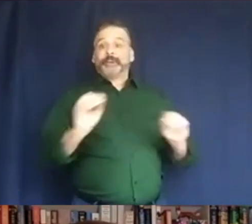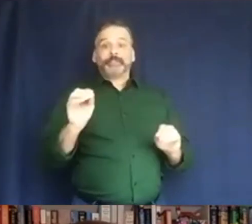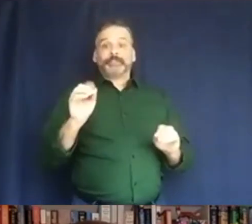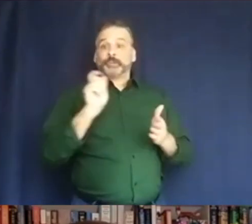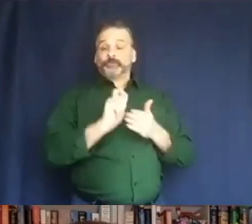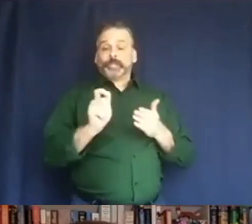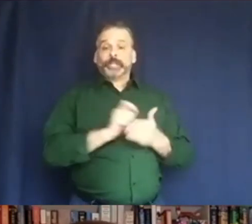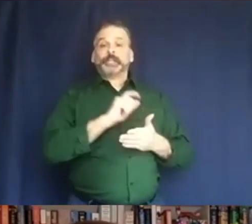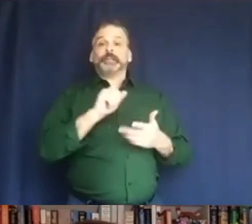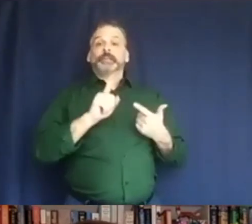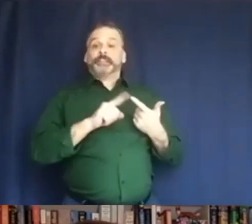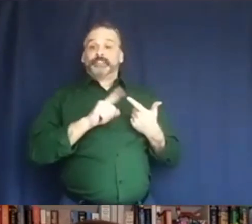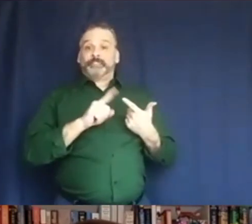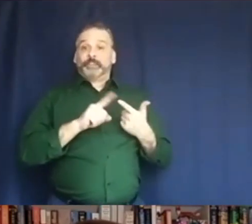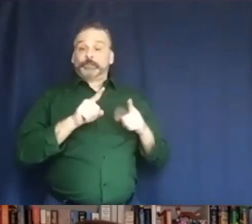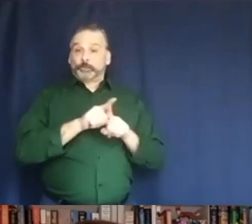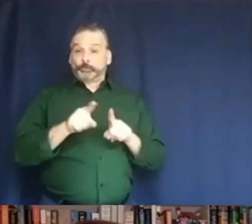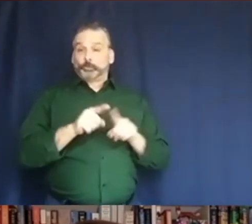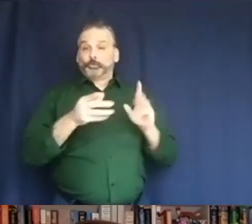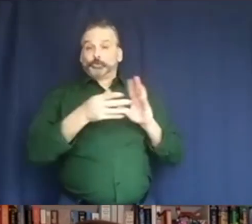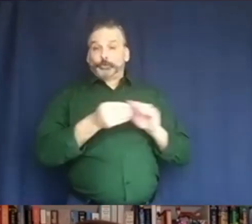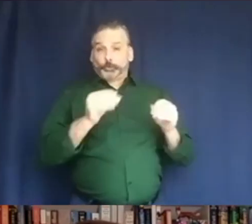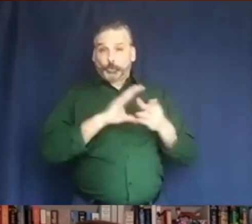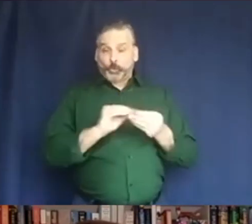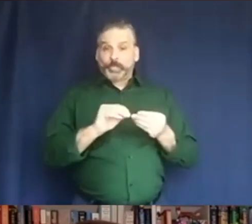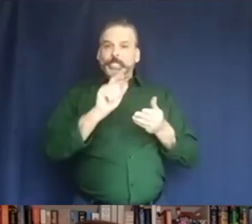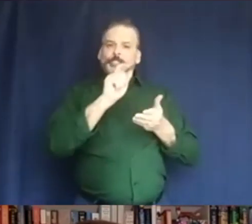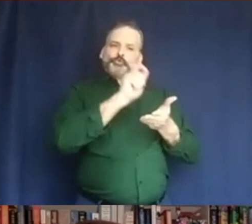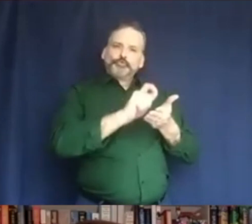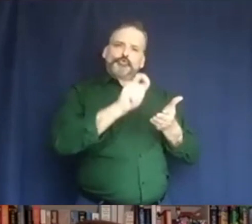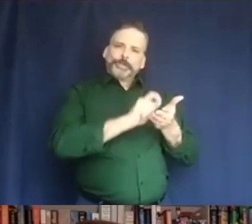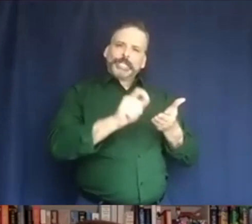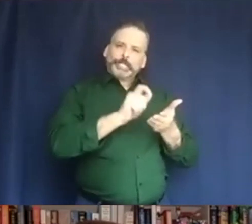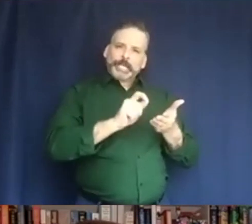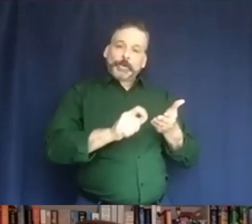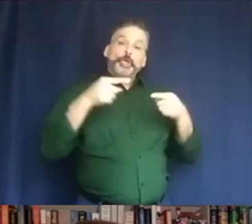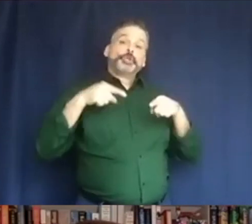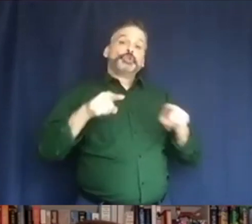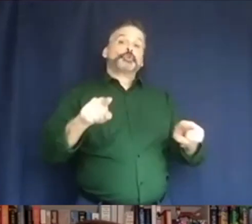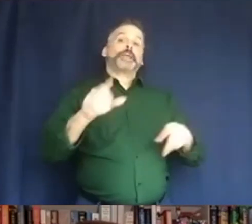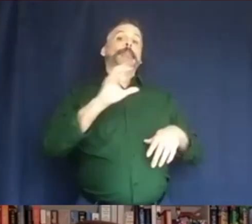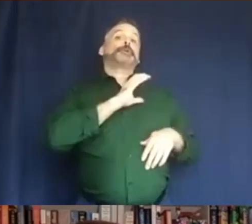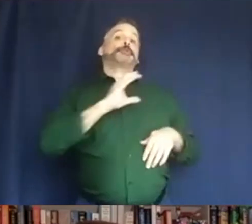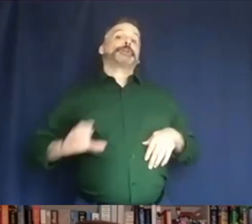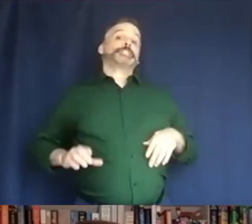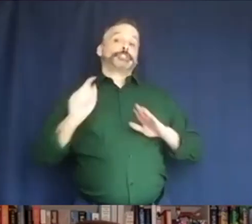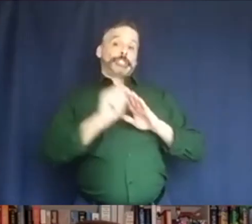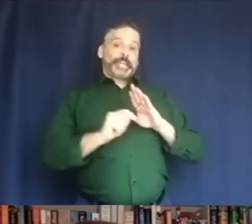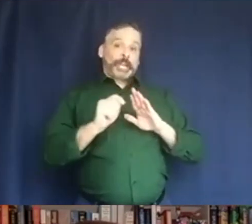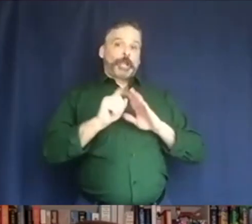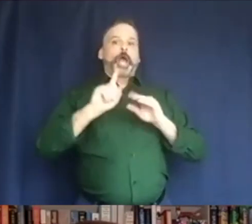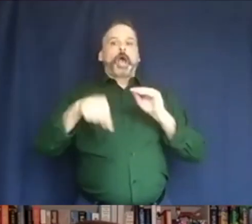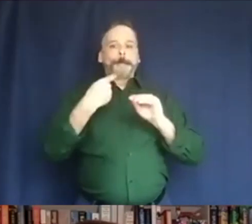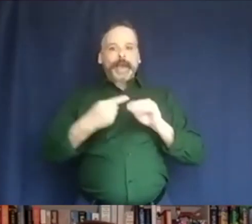there's also stories that were written down during the Christian era about pagan